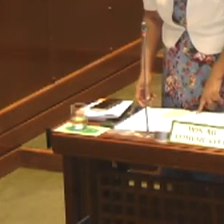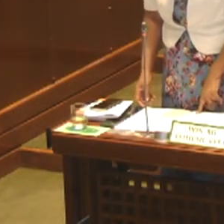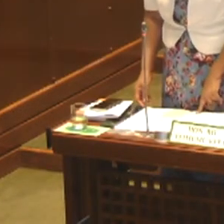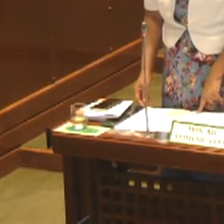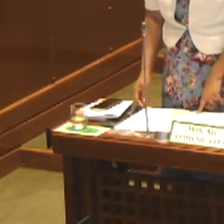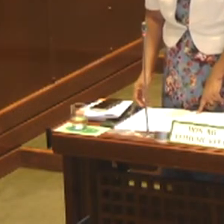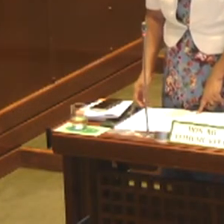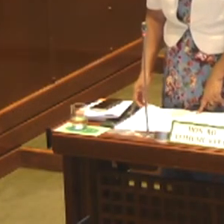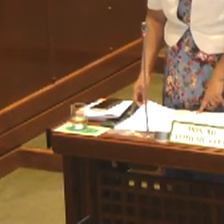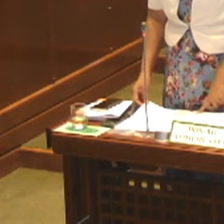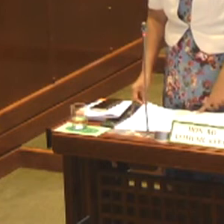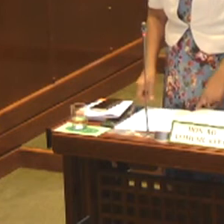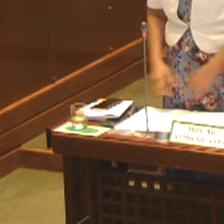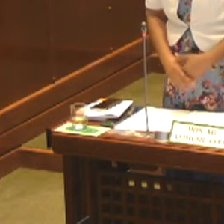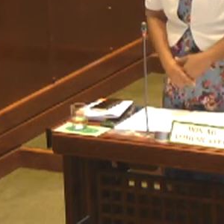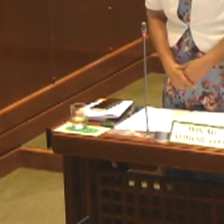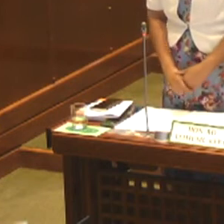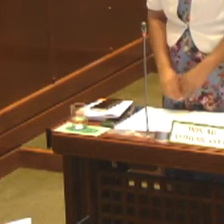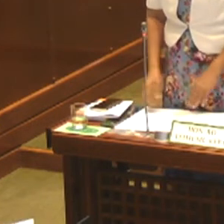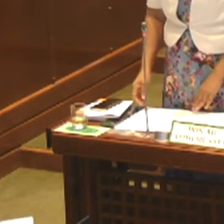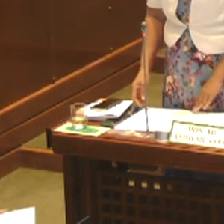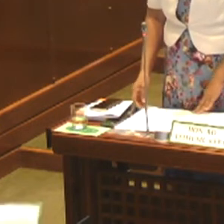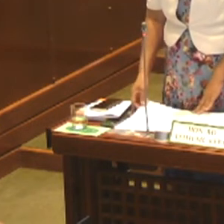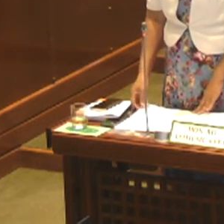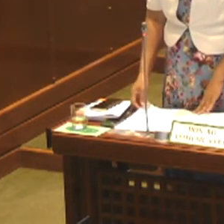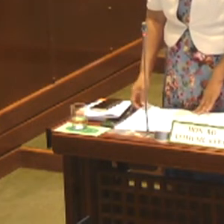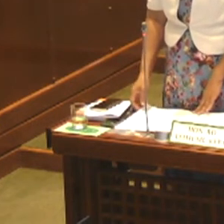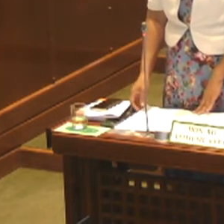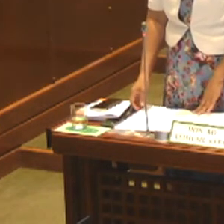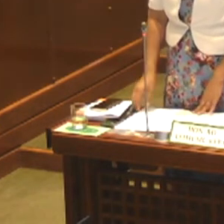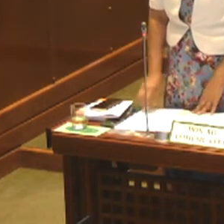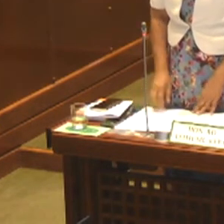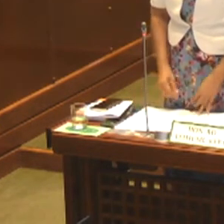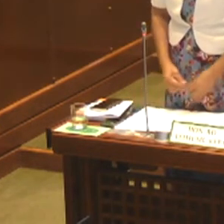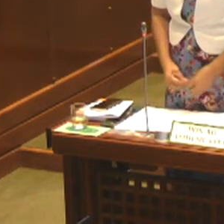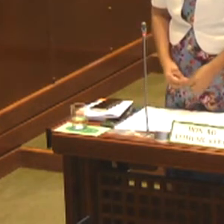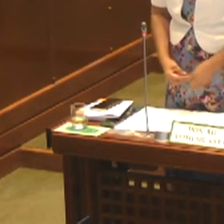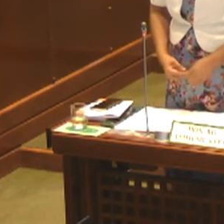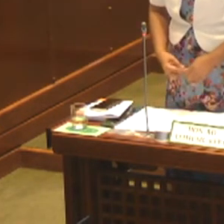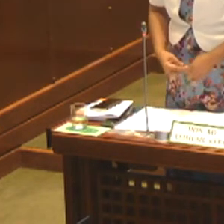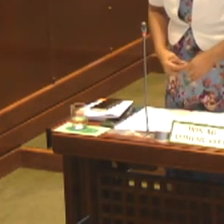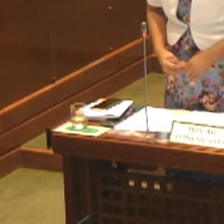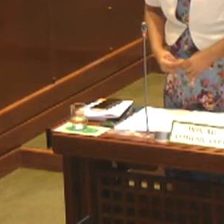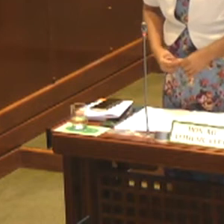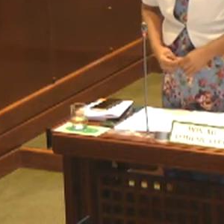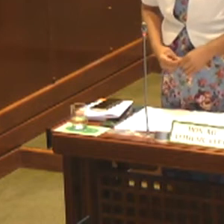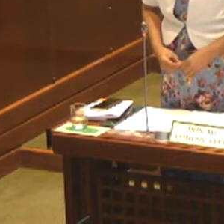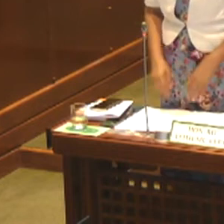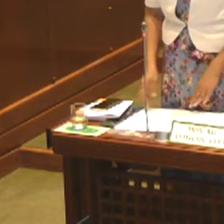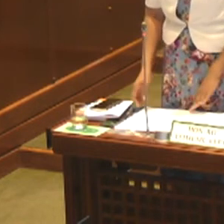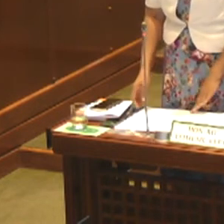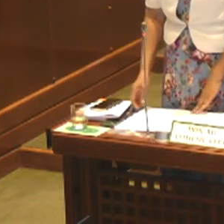to the Minister, to the Attorney General and Minister for Economy, Public Enterprises, Civil Service and Communications. Would the Minister